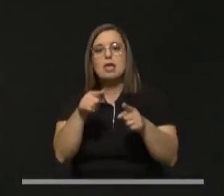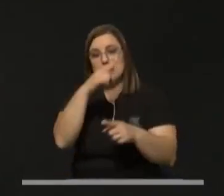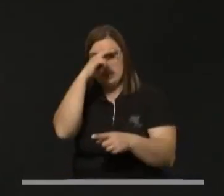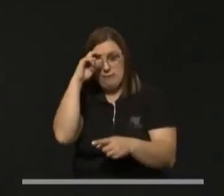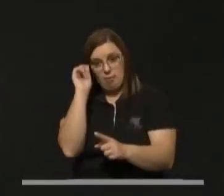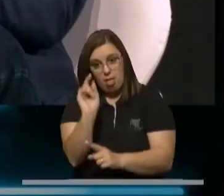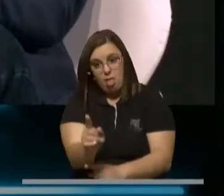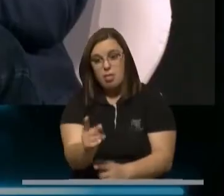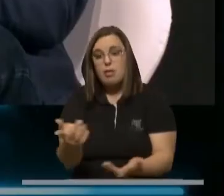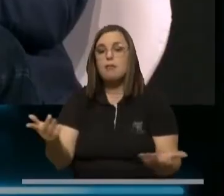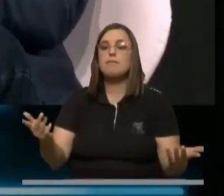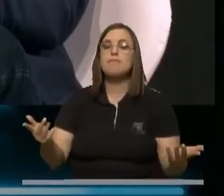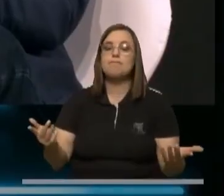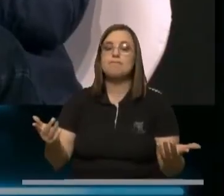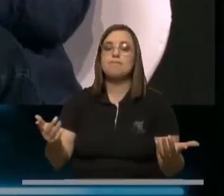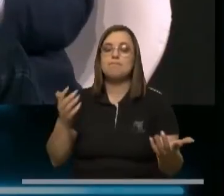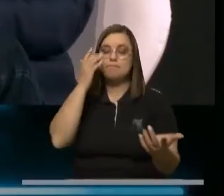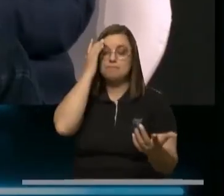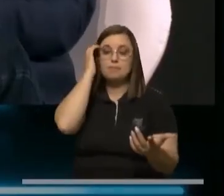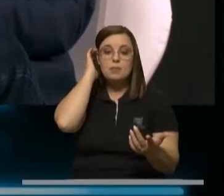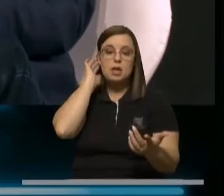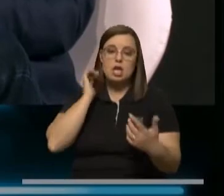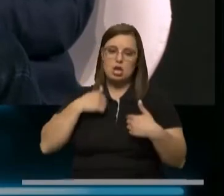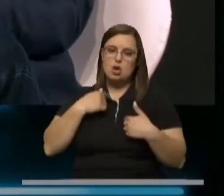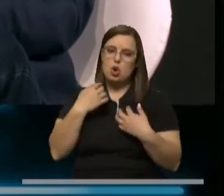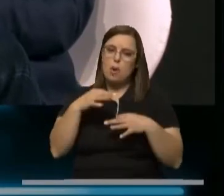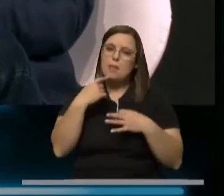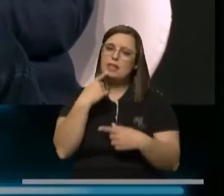example. Now, this is one of the difficulties.